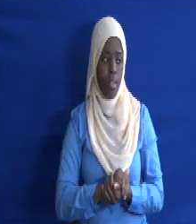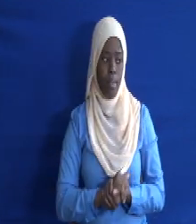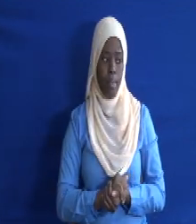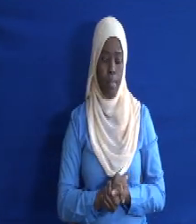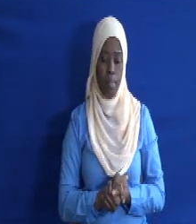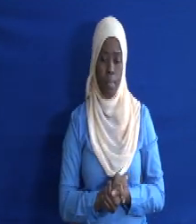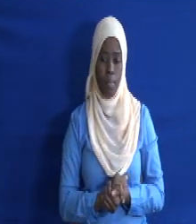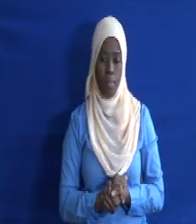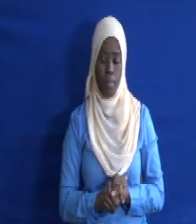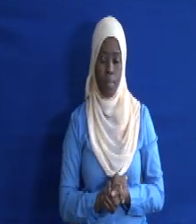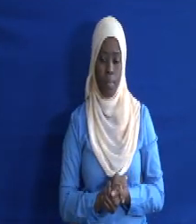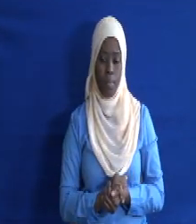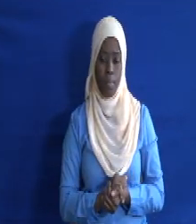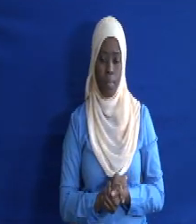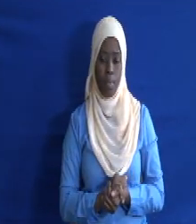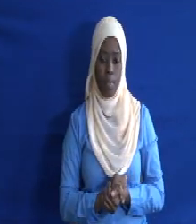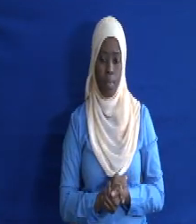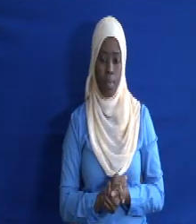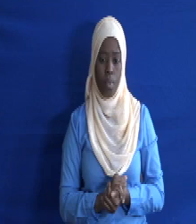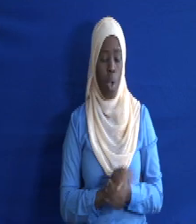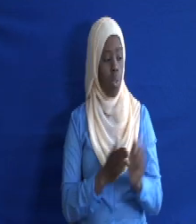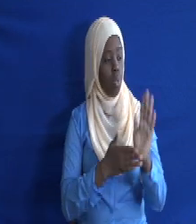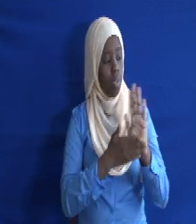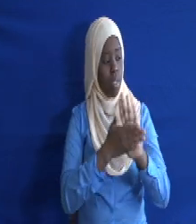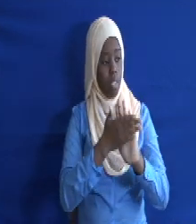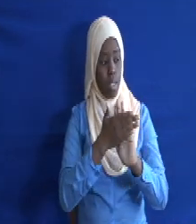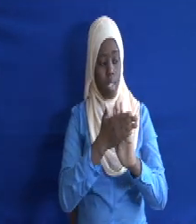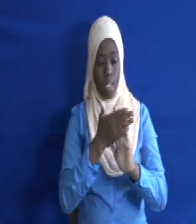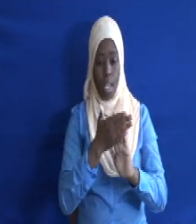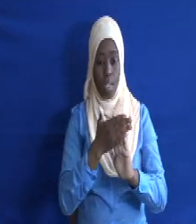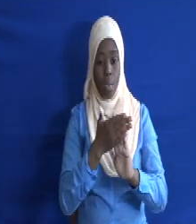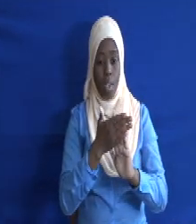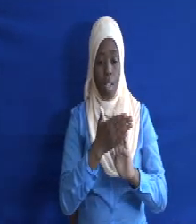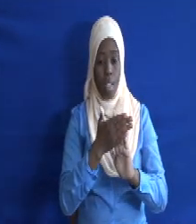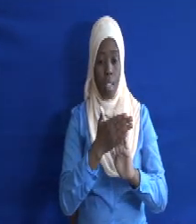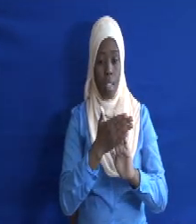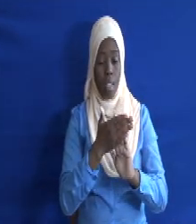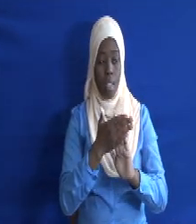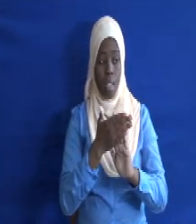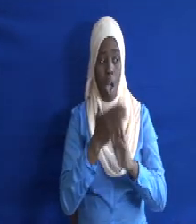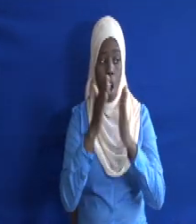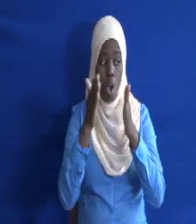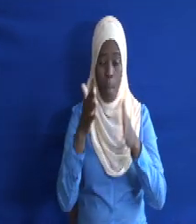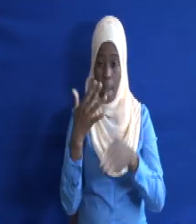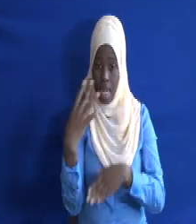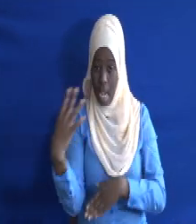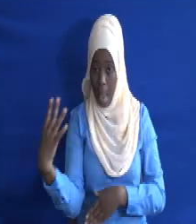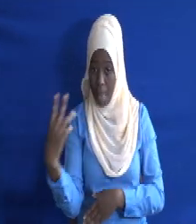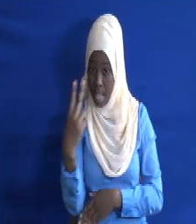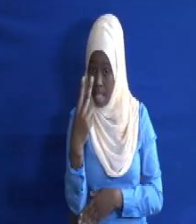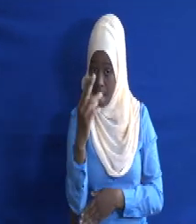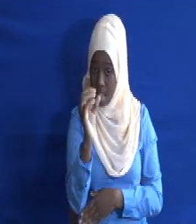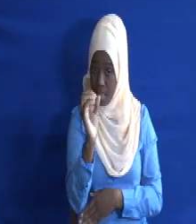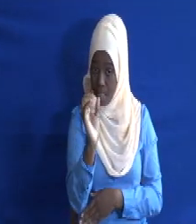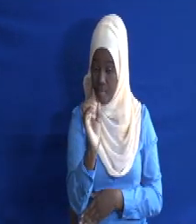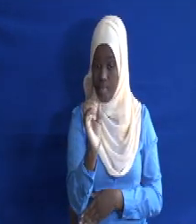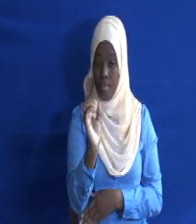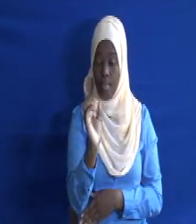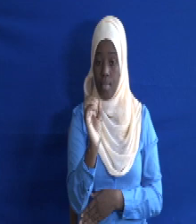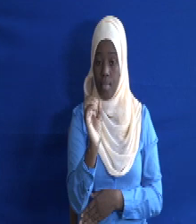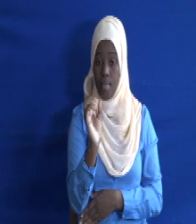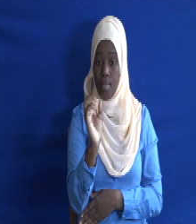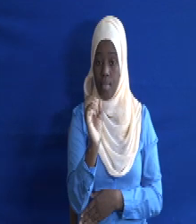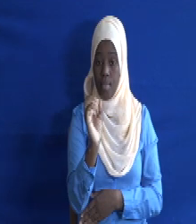of 20. What are they? We start with them. Good. We start with 20. And